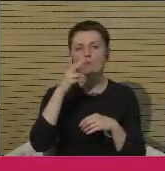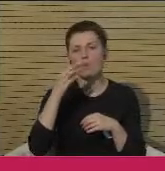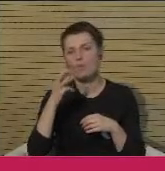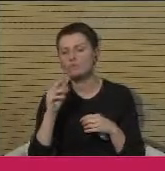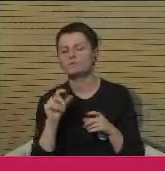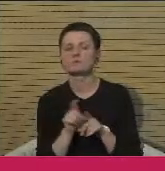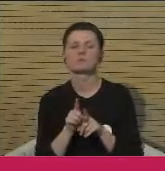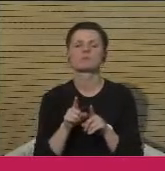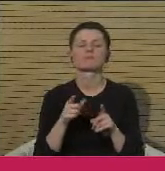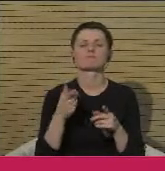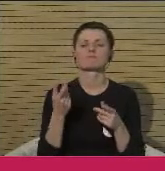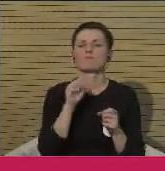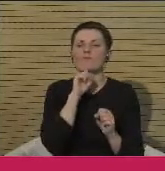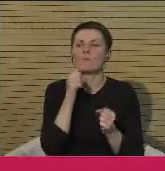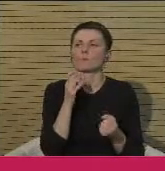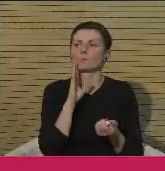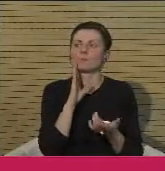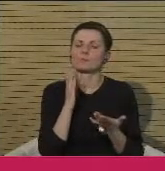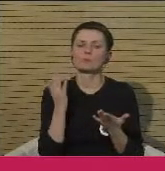Ms. Cichanouska,